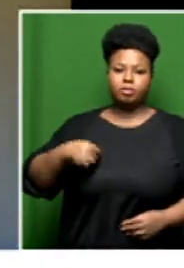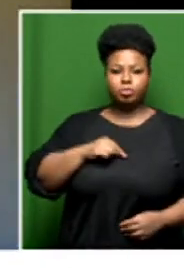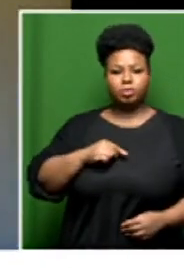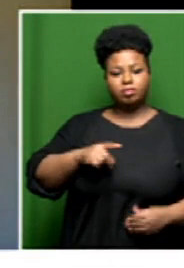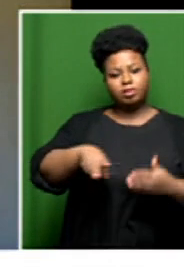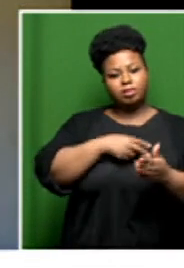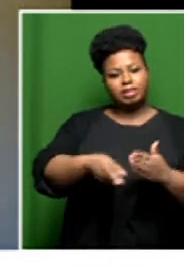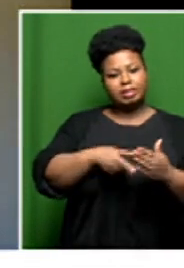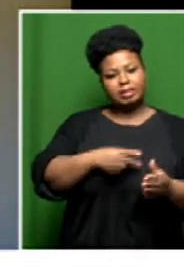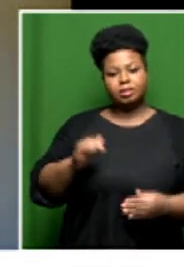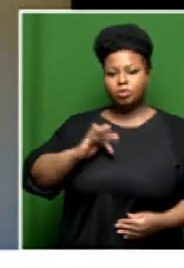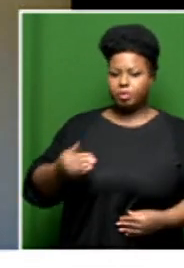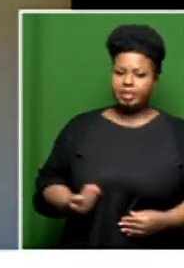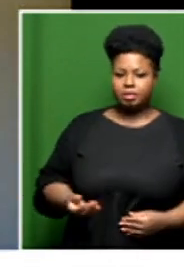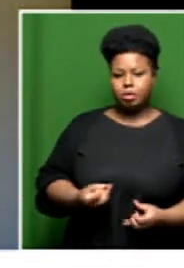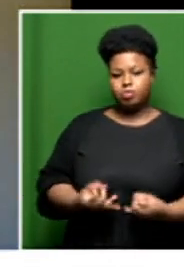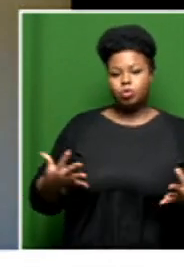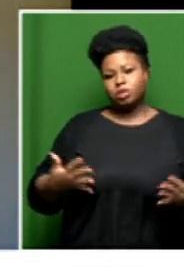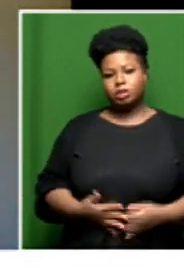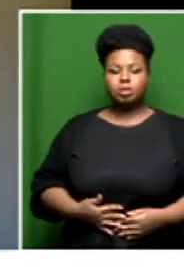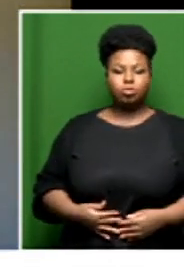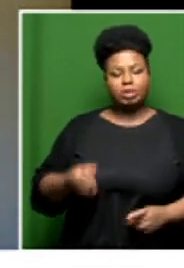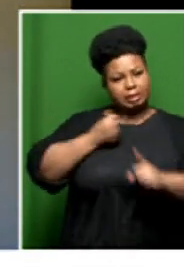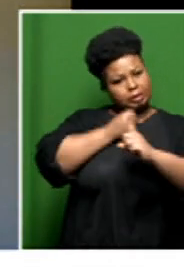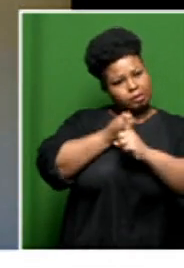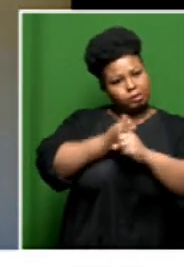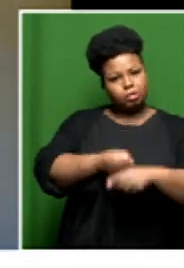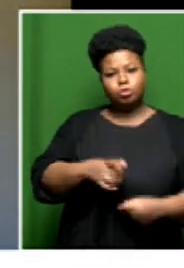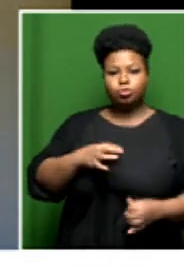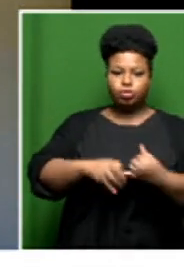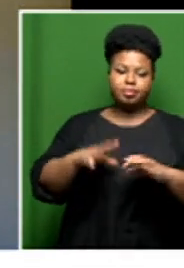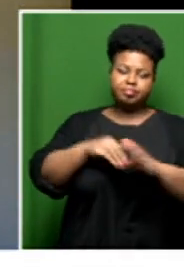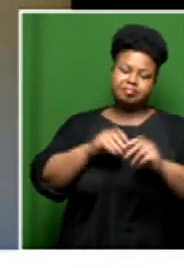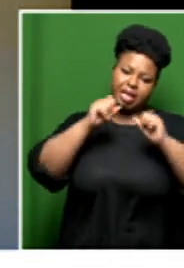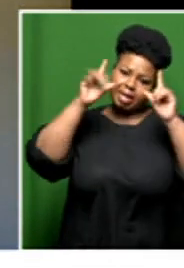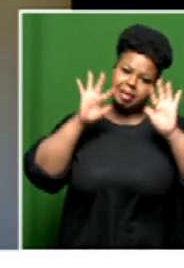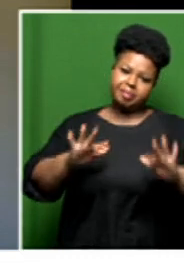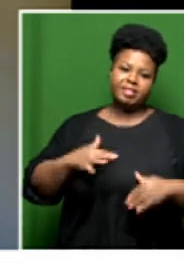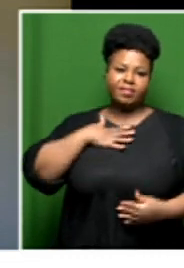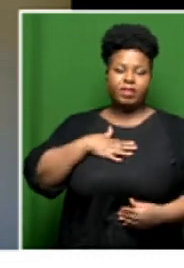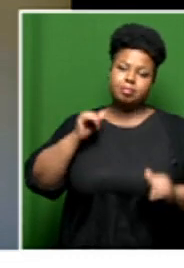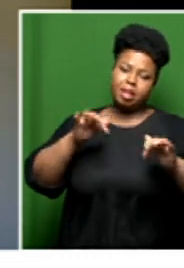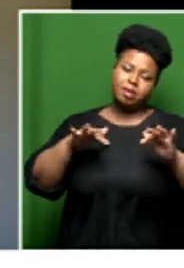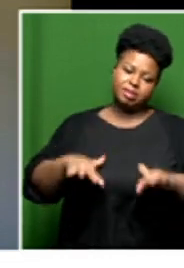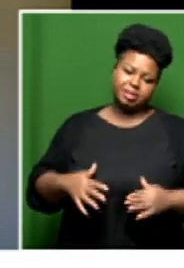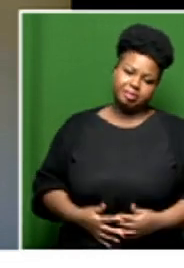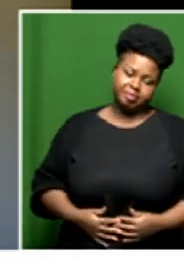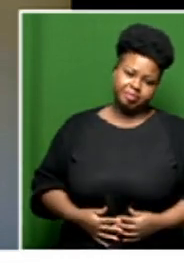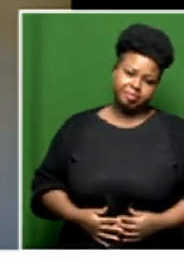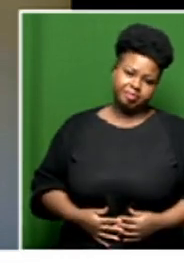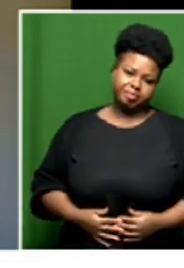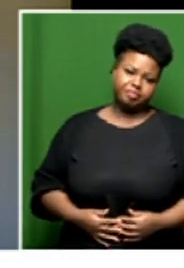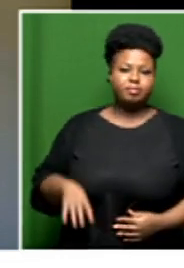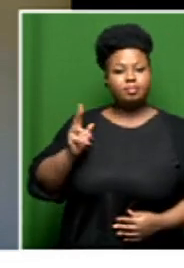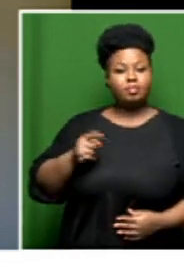dance. Well, female dancers, we fight to be in spaces like this. So it really is an amazing feeling. I feel blessed.